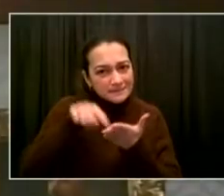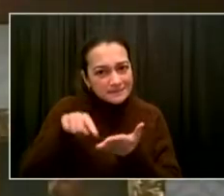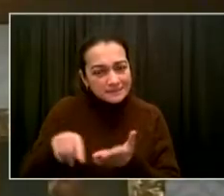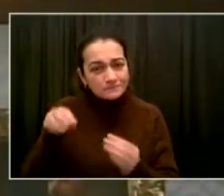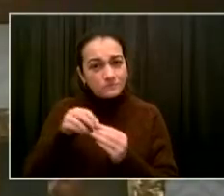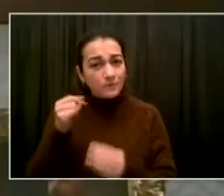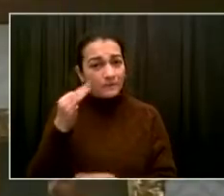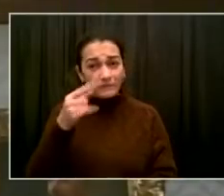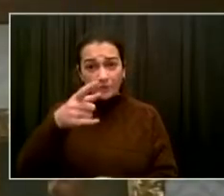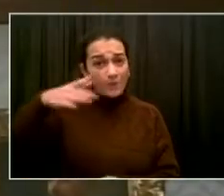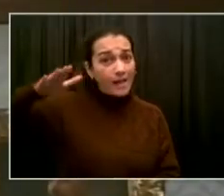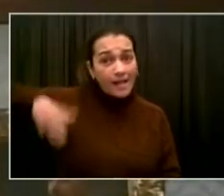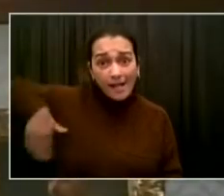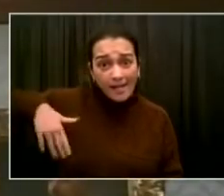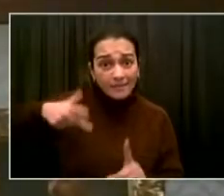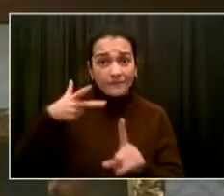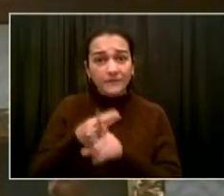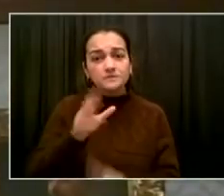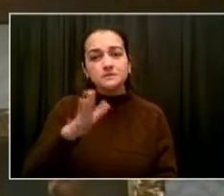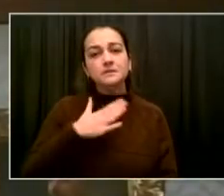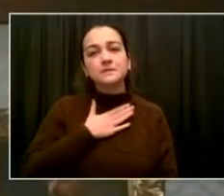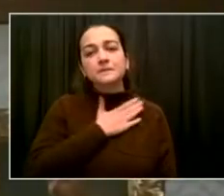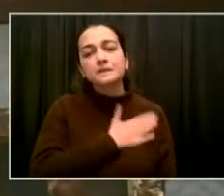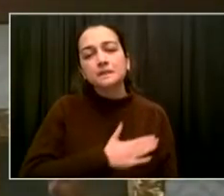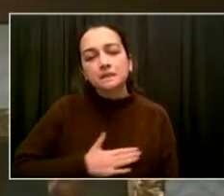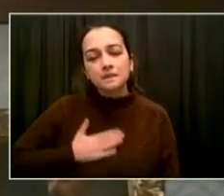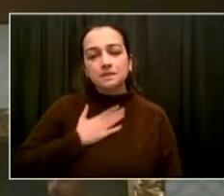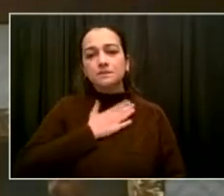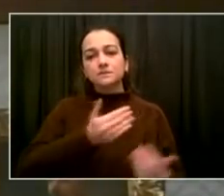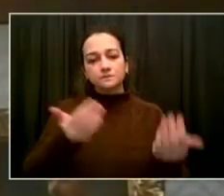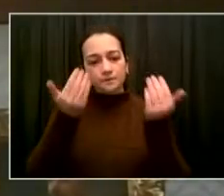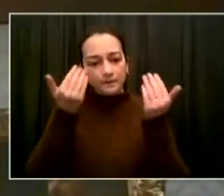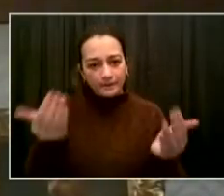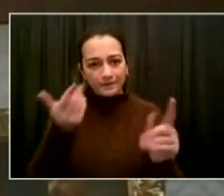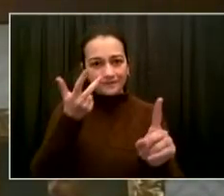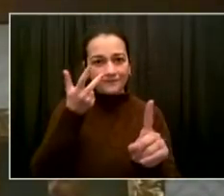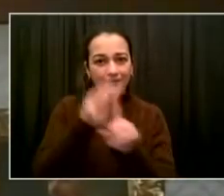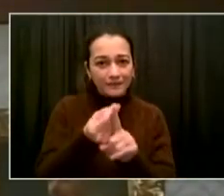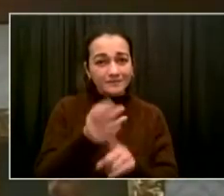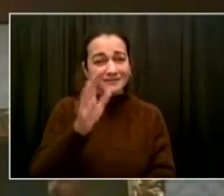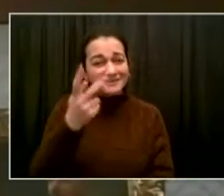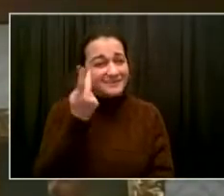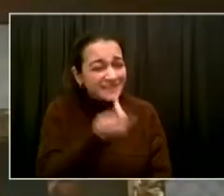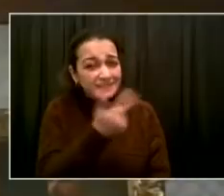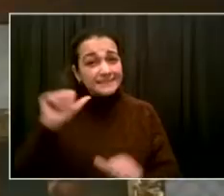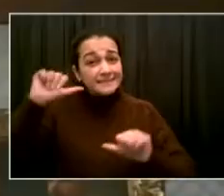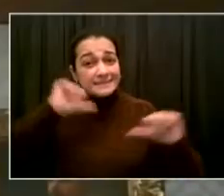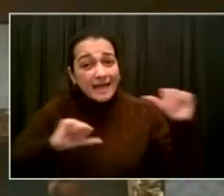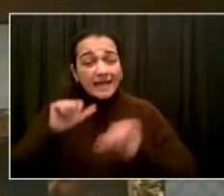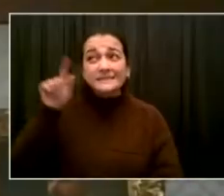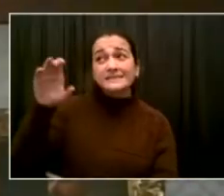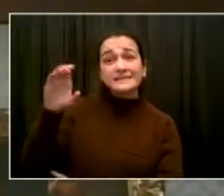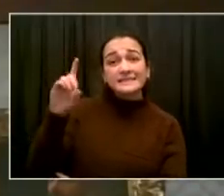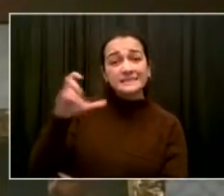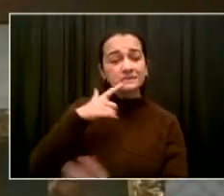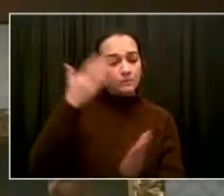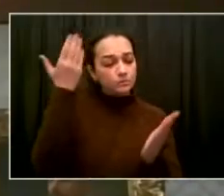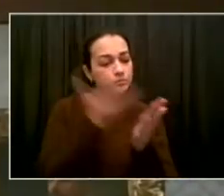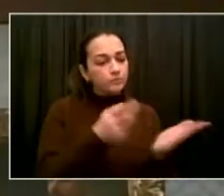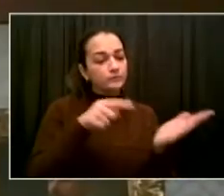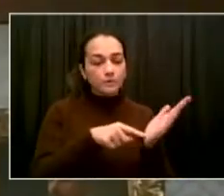clear. If you're not vaccinated, get vaccinated. If you're not boosted, get boosted. Get